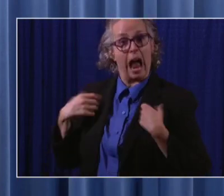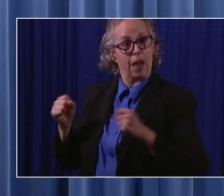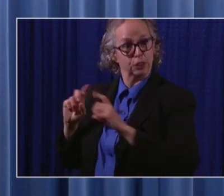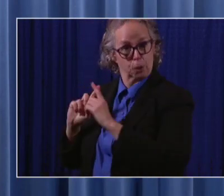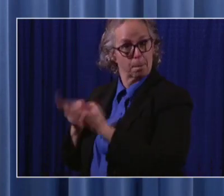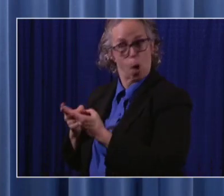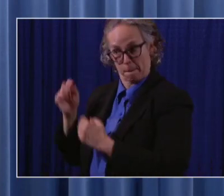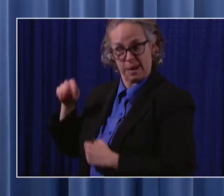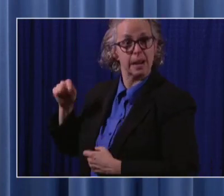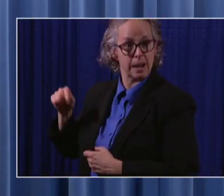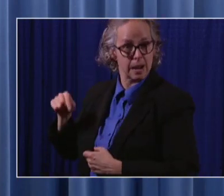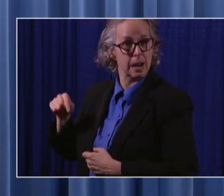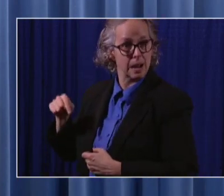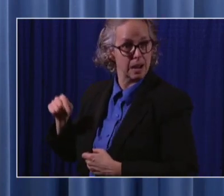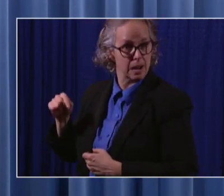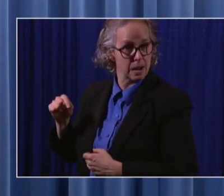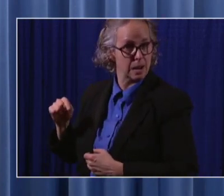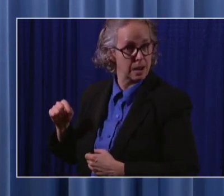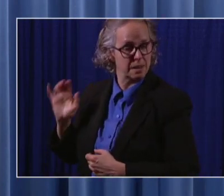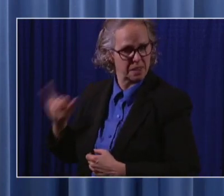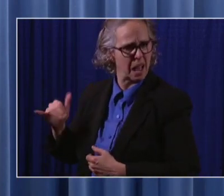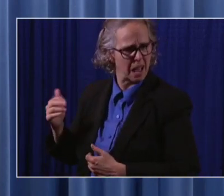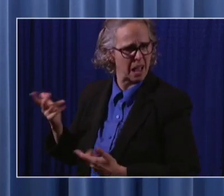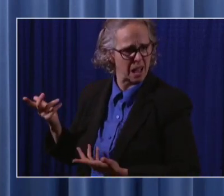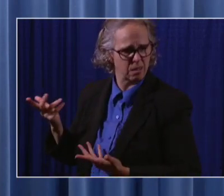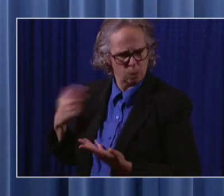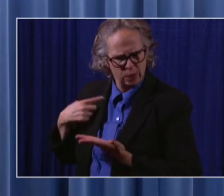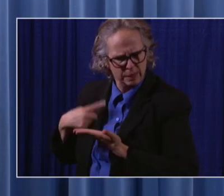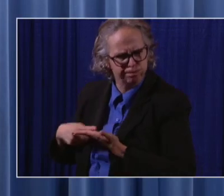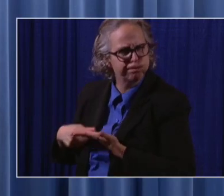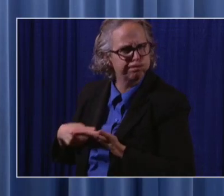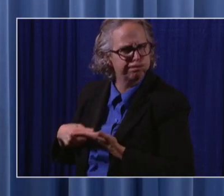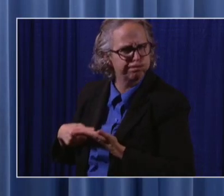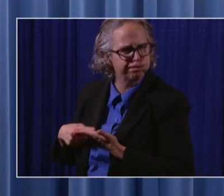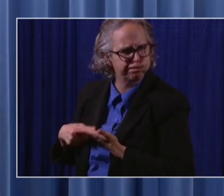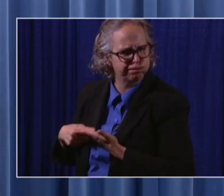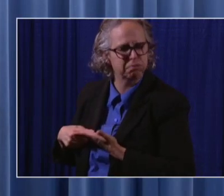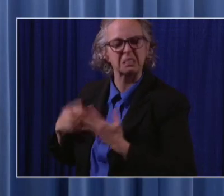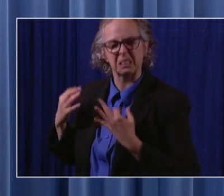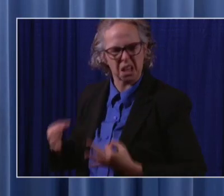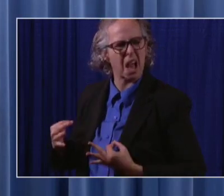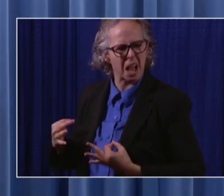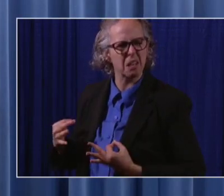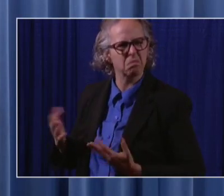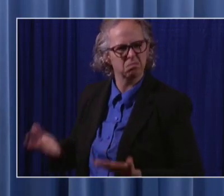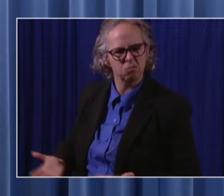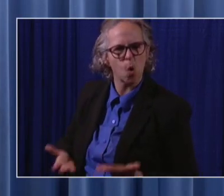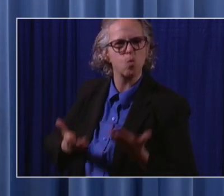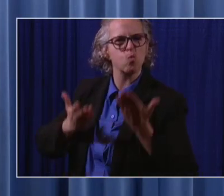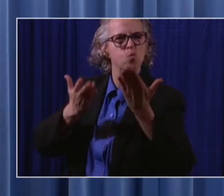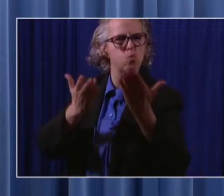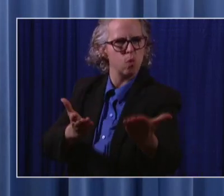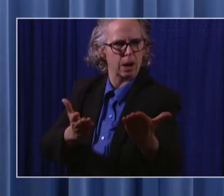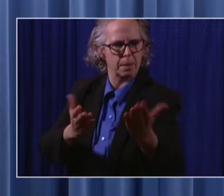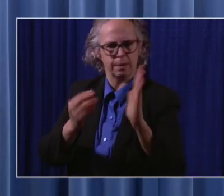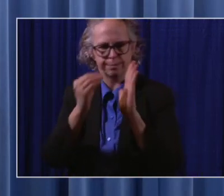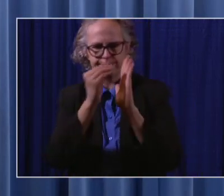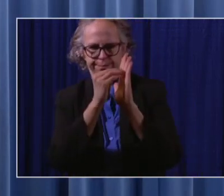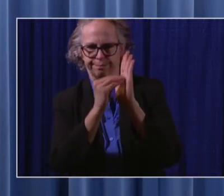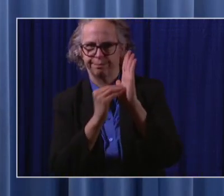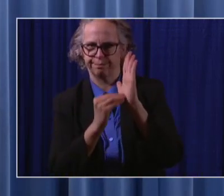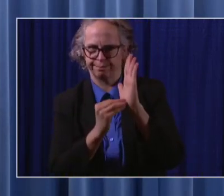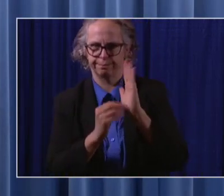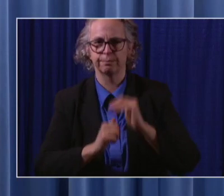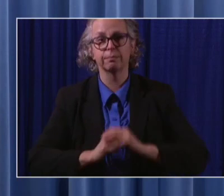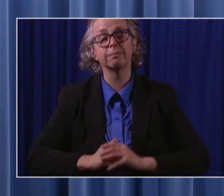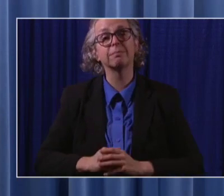your local health department, has distilled down. And again, as you